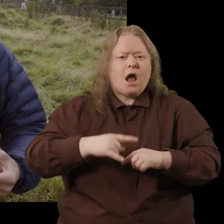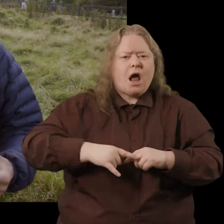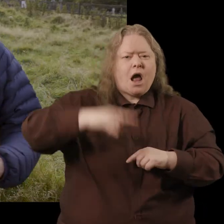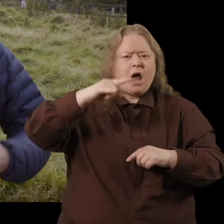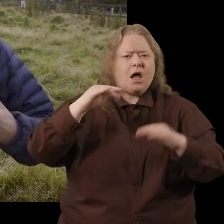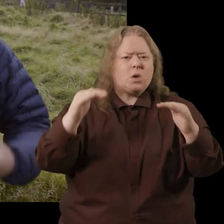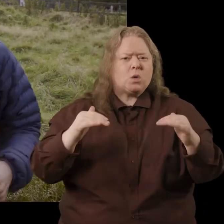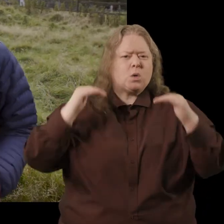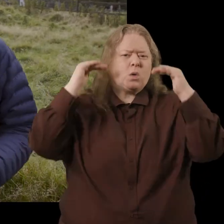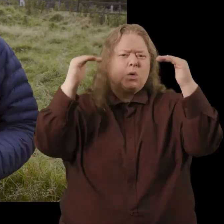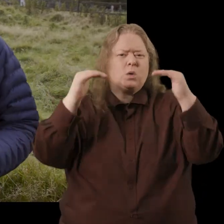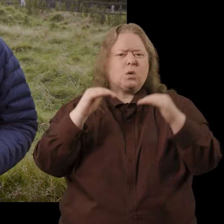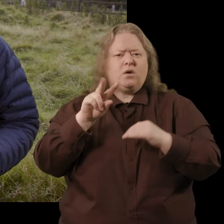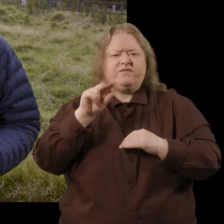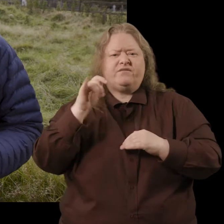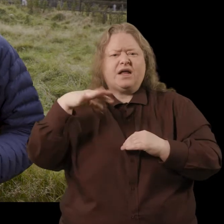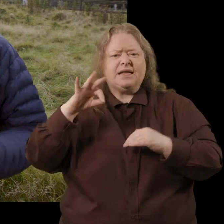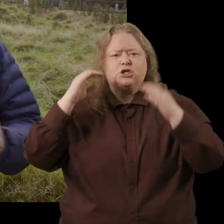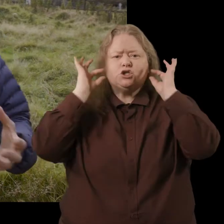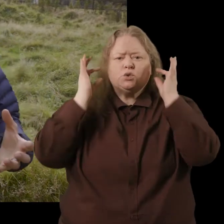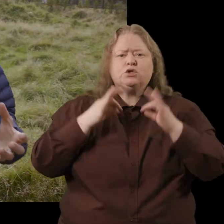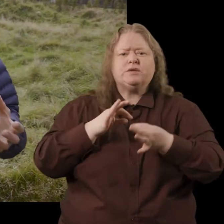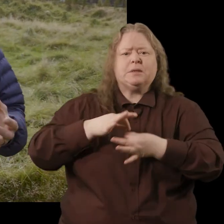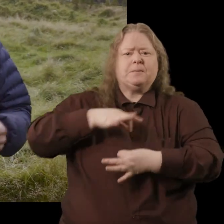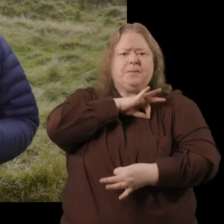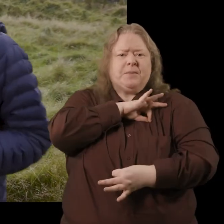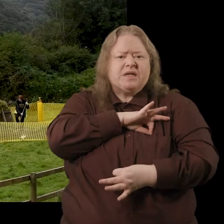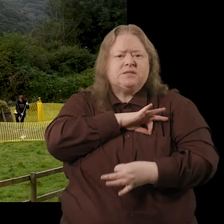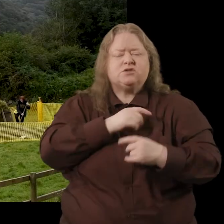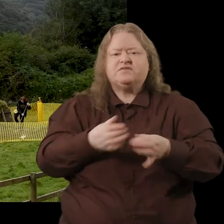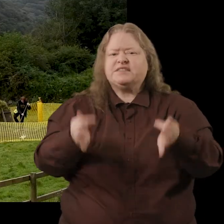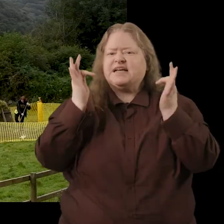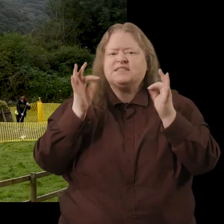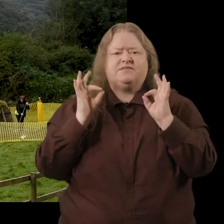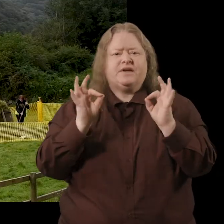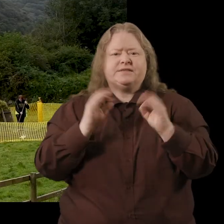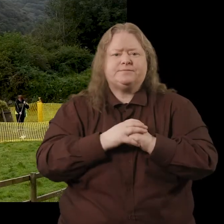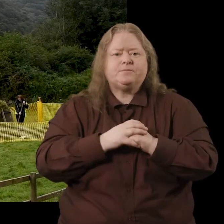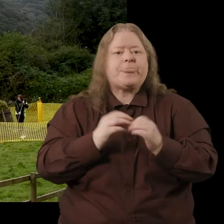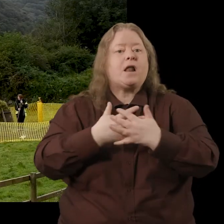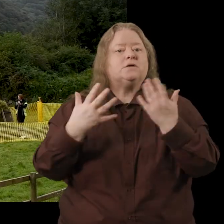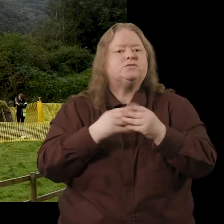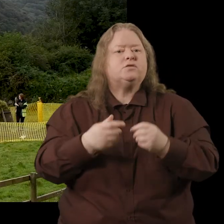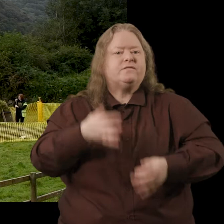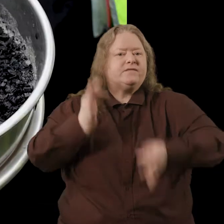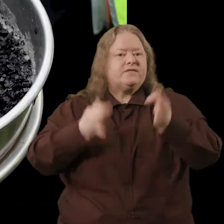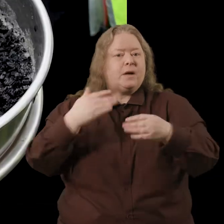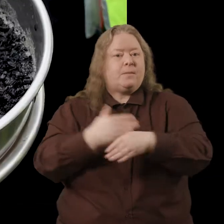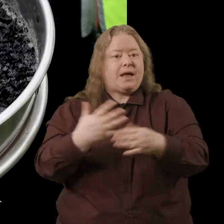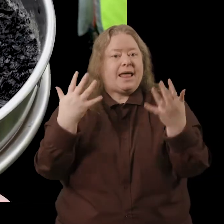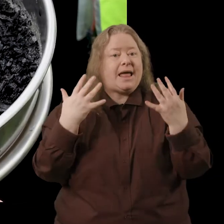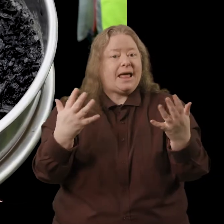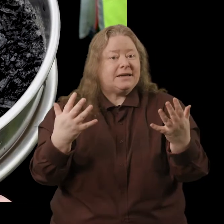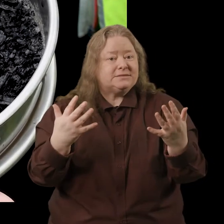Viking jewellery and pins for holding clothes together. And that stuff's fantastic to find. But there's lots of stuff that we'd never be able to recover by excavation by